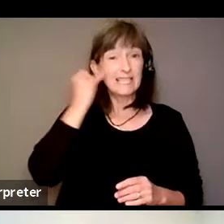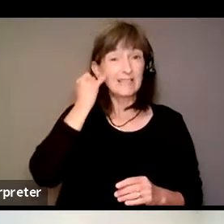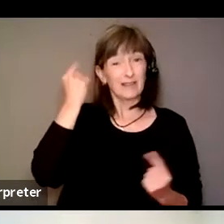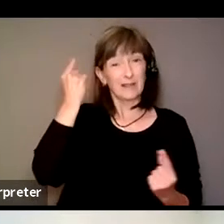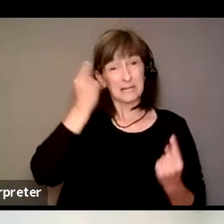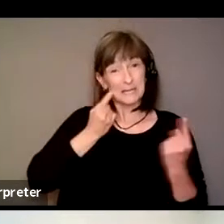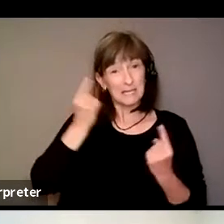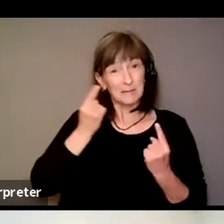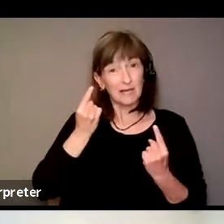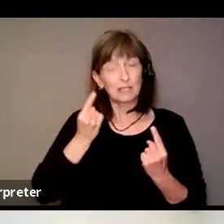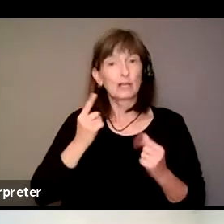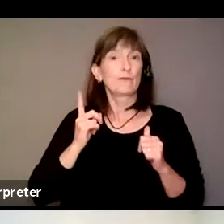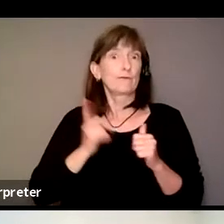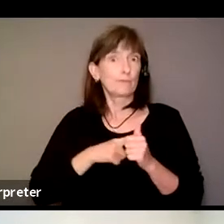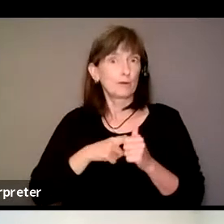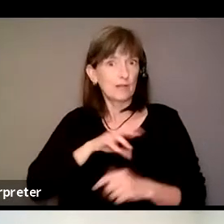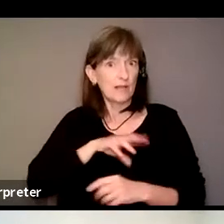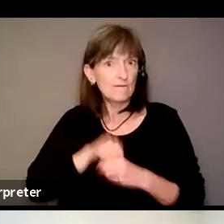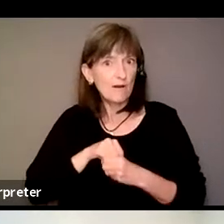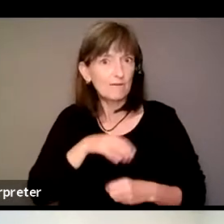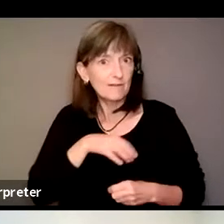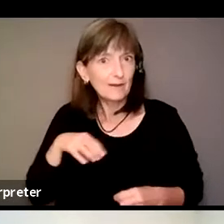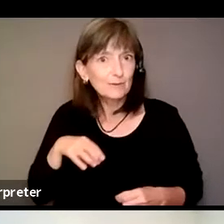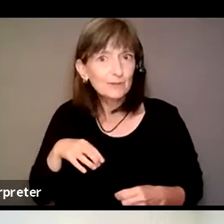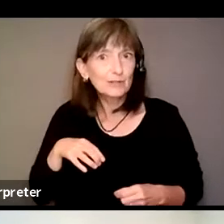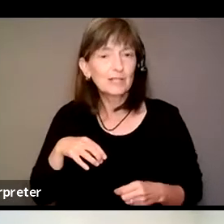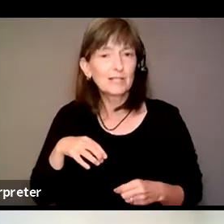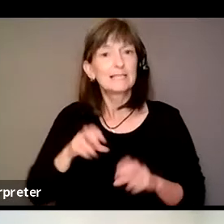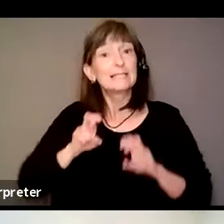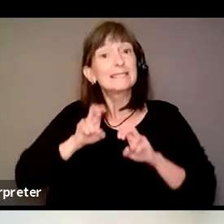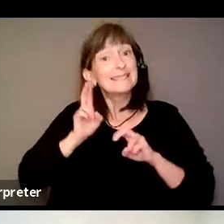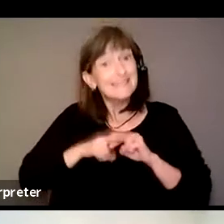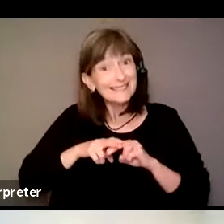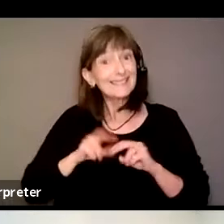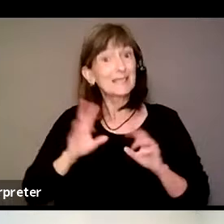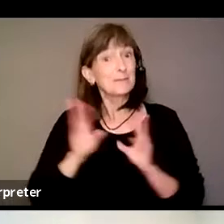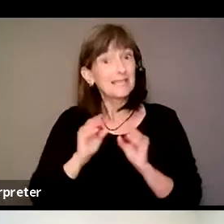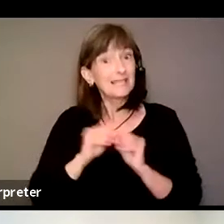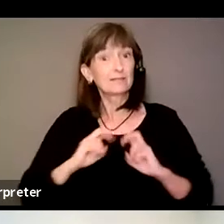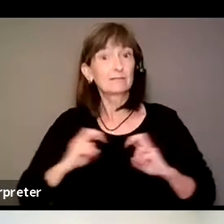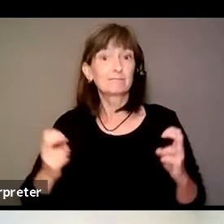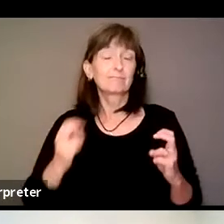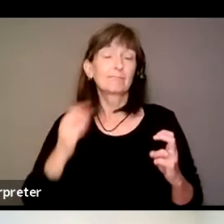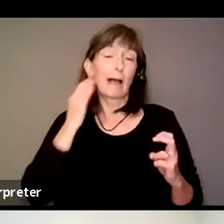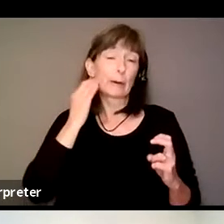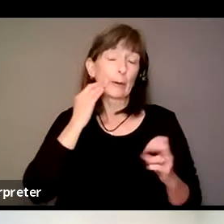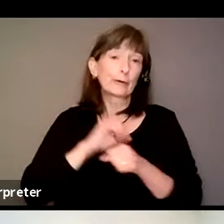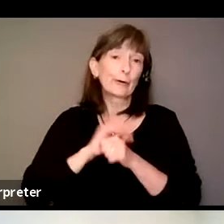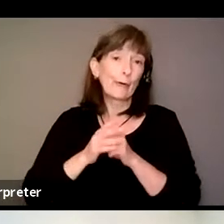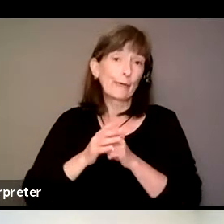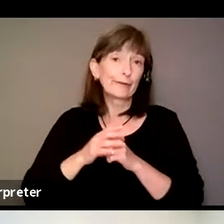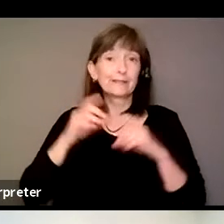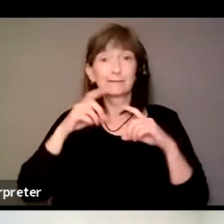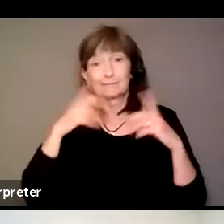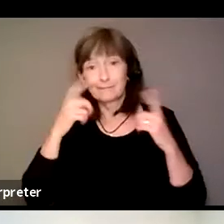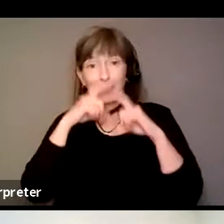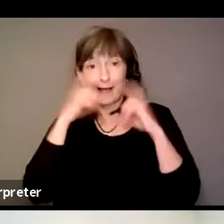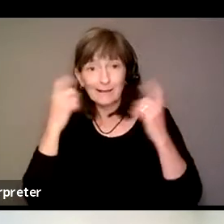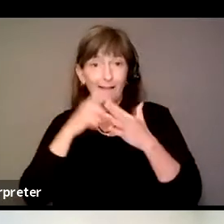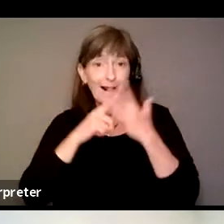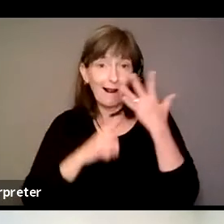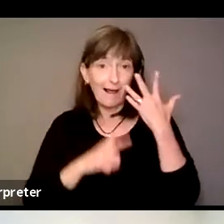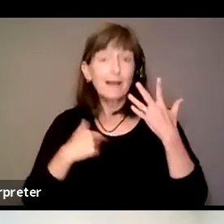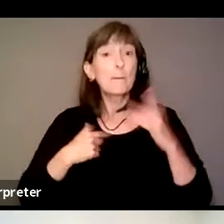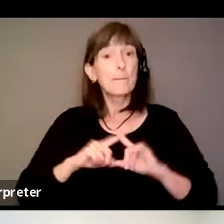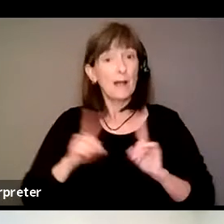time to get involved in your council, to sit at those meetings. Yes, we have COVID going on, so yes, make those appointments, but you have a